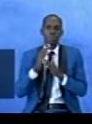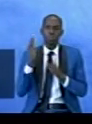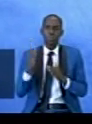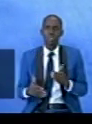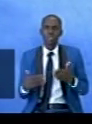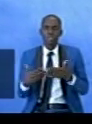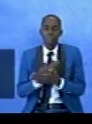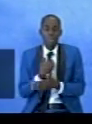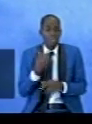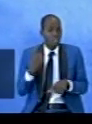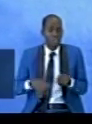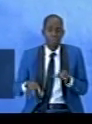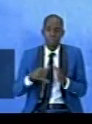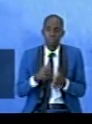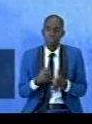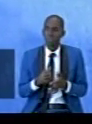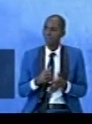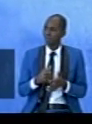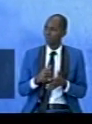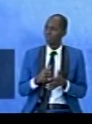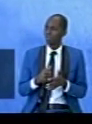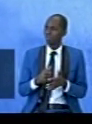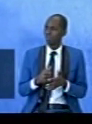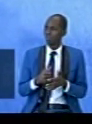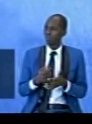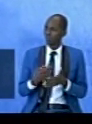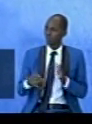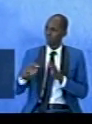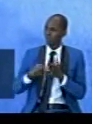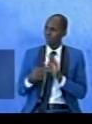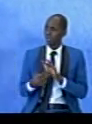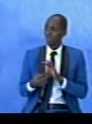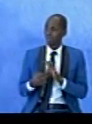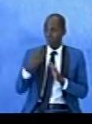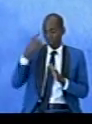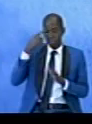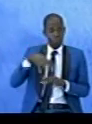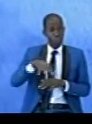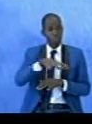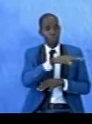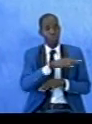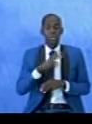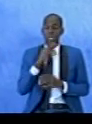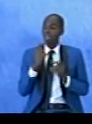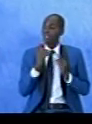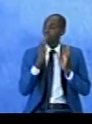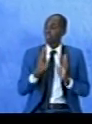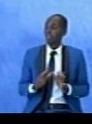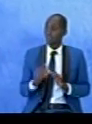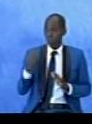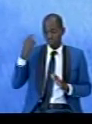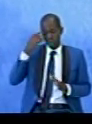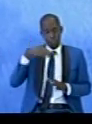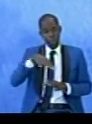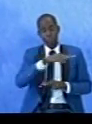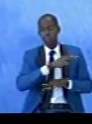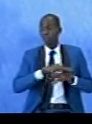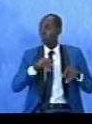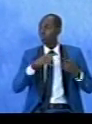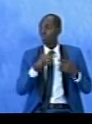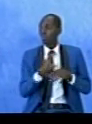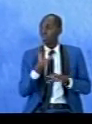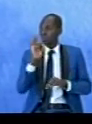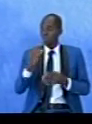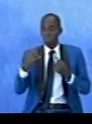What? Are we pagans? We too are Christians. We too have the Bible. If you come to my house, you'll see the